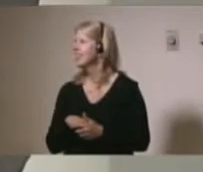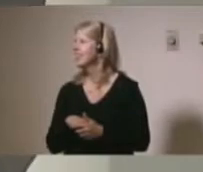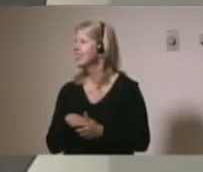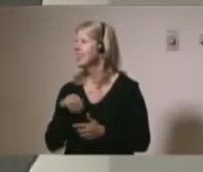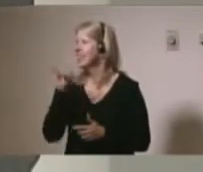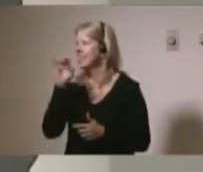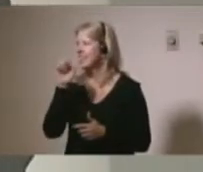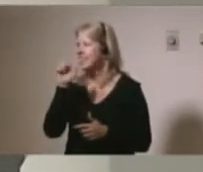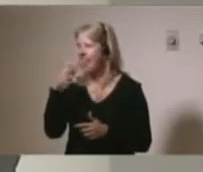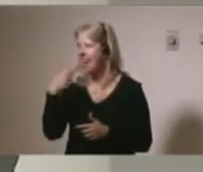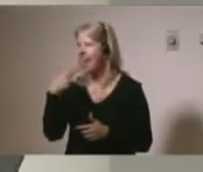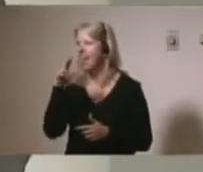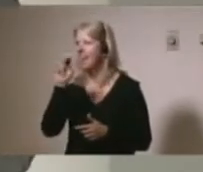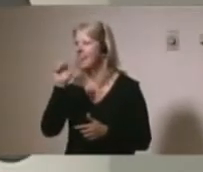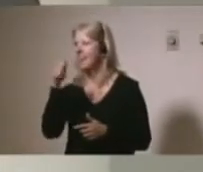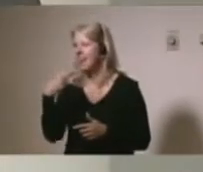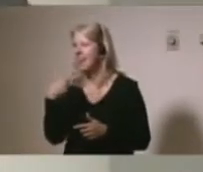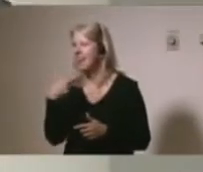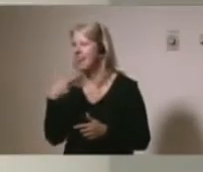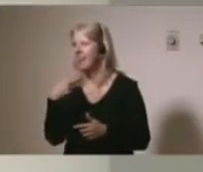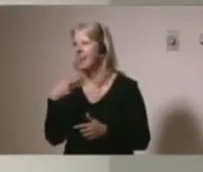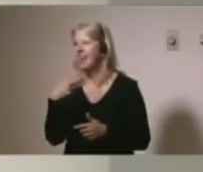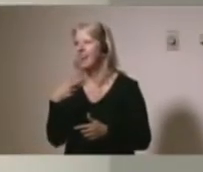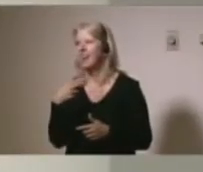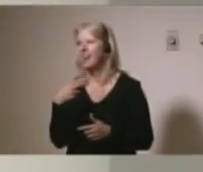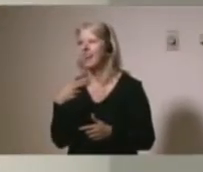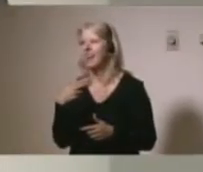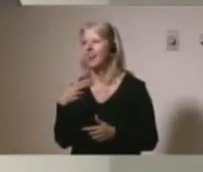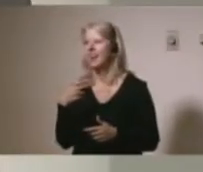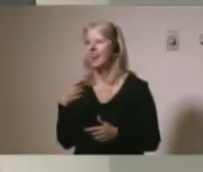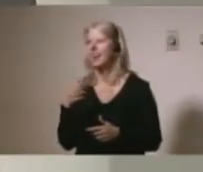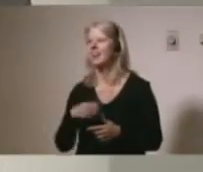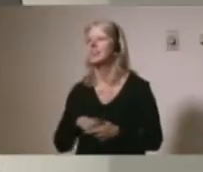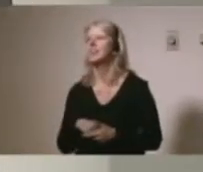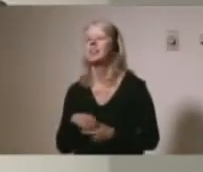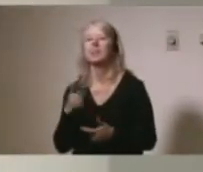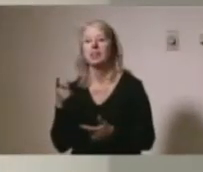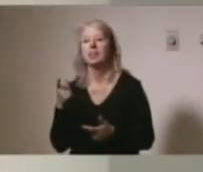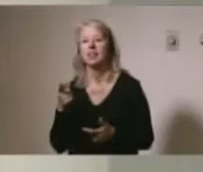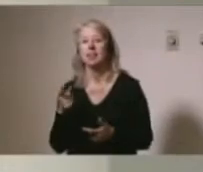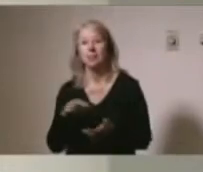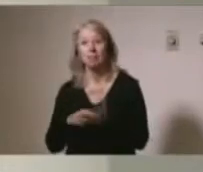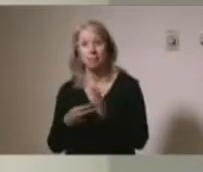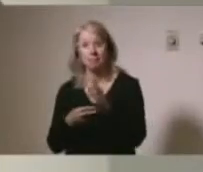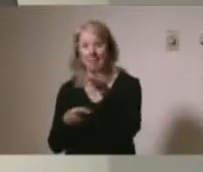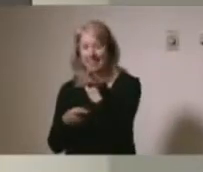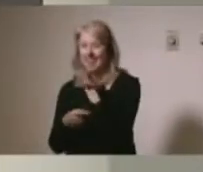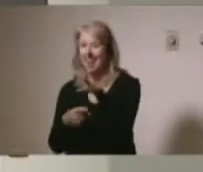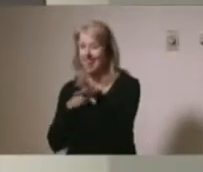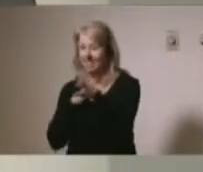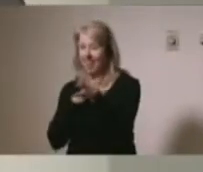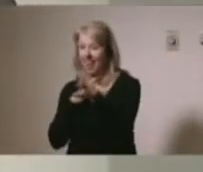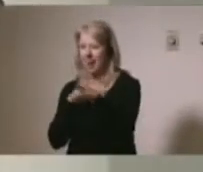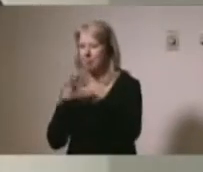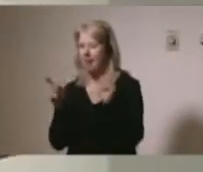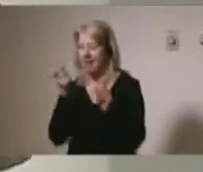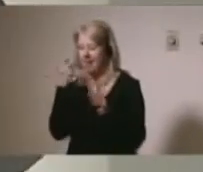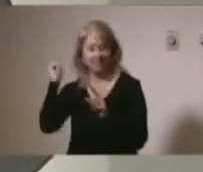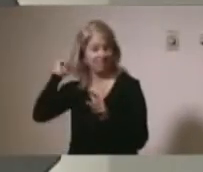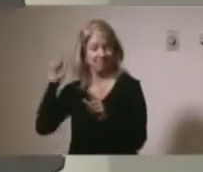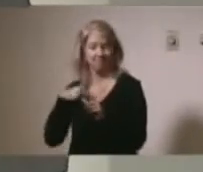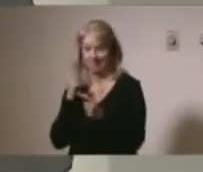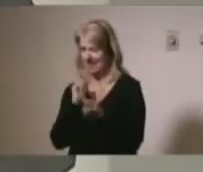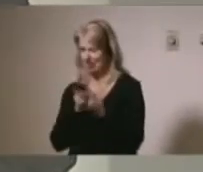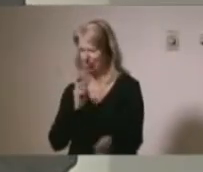What it means is, yes, I acknowledge you, but I disagree with you. So you're here in